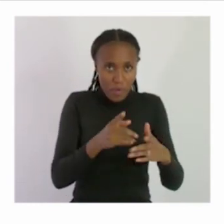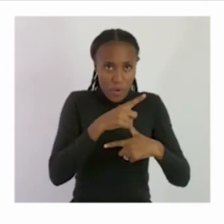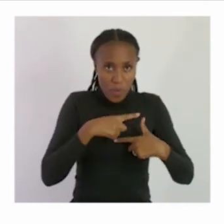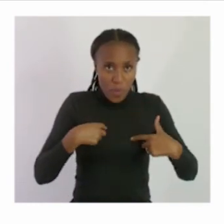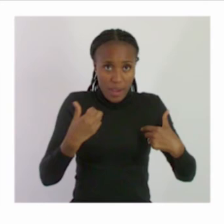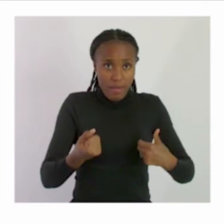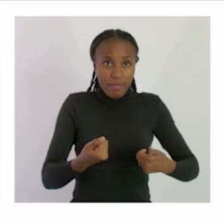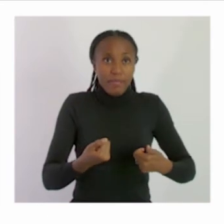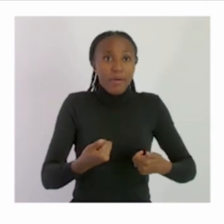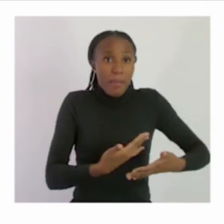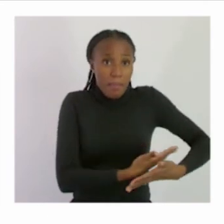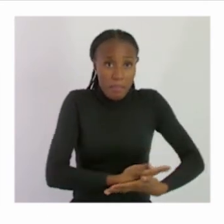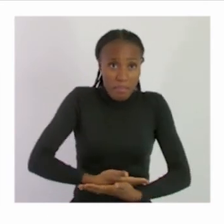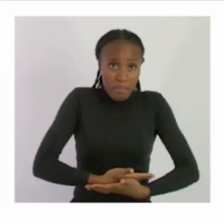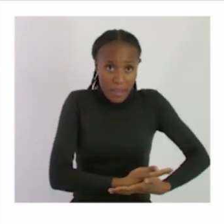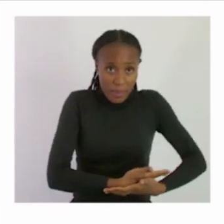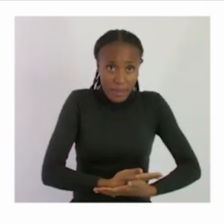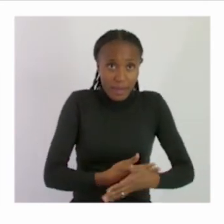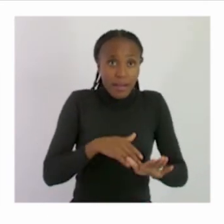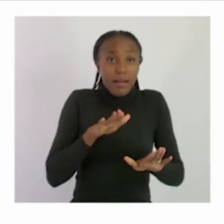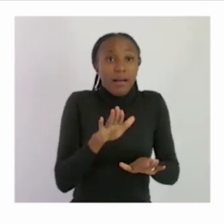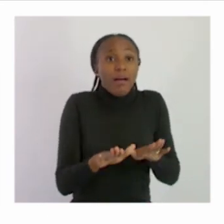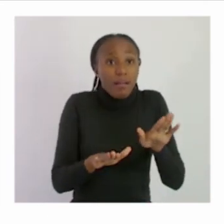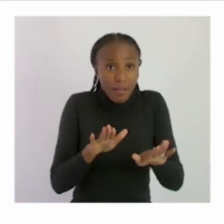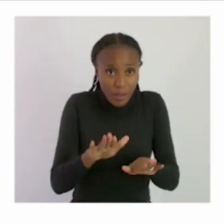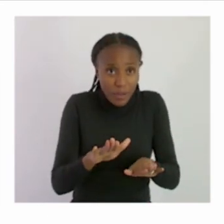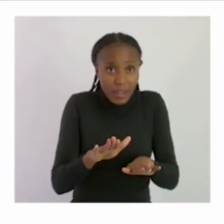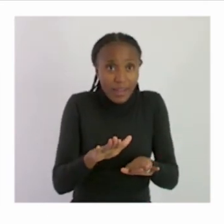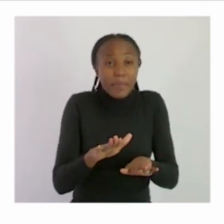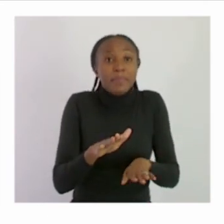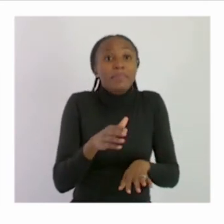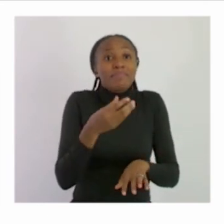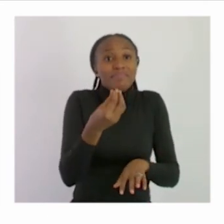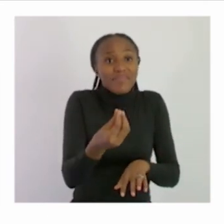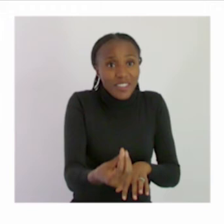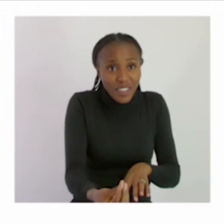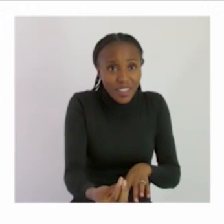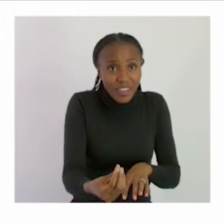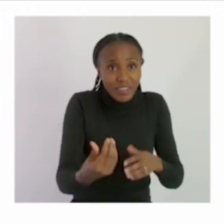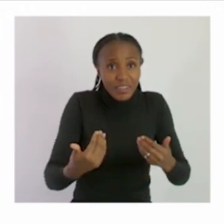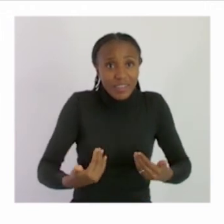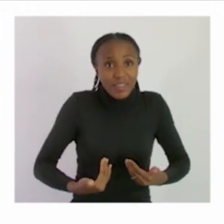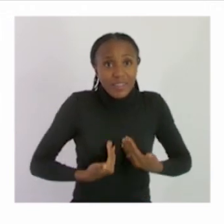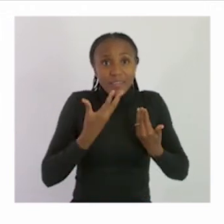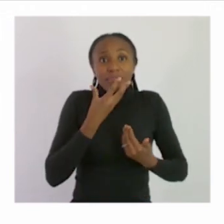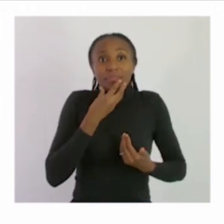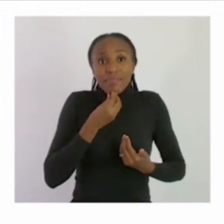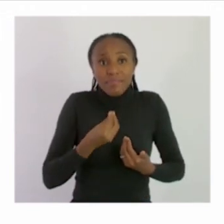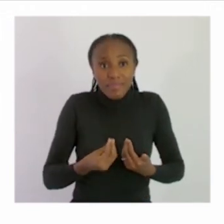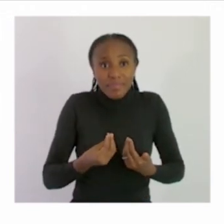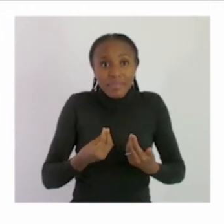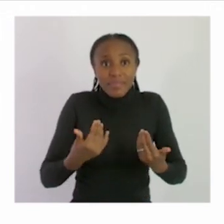we expecting you to do? We want you to complete the characteristics that happen to everybody in his or her